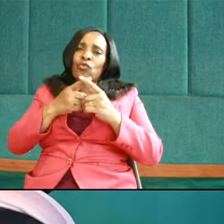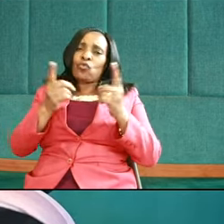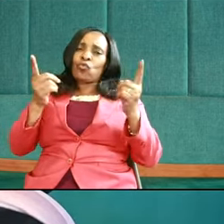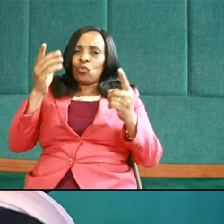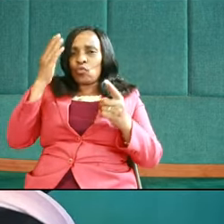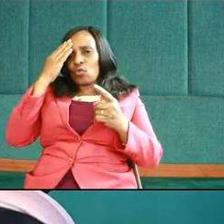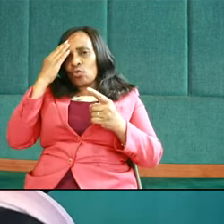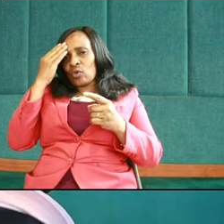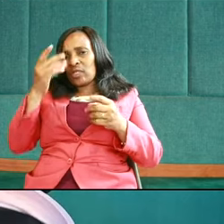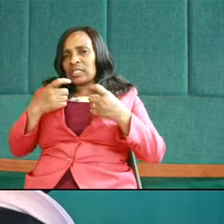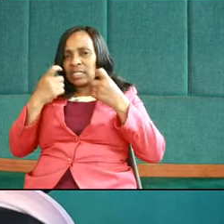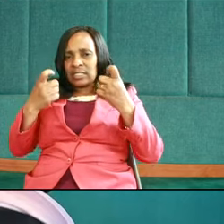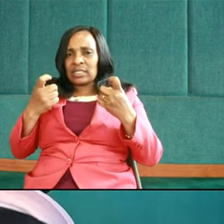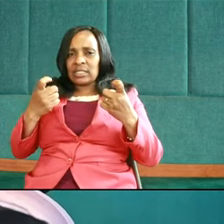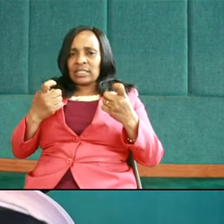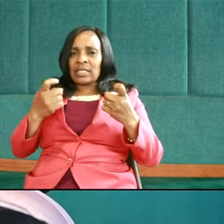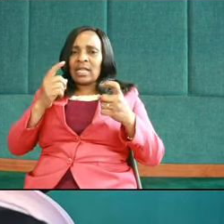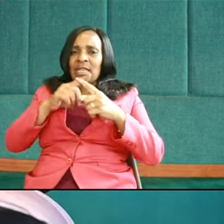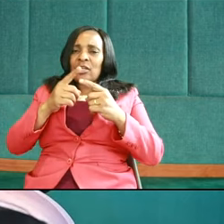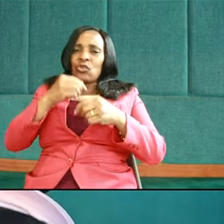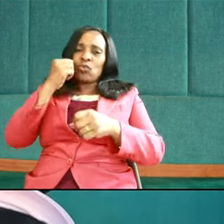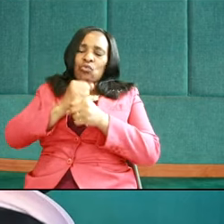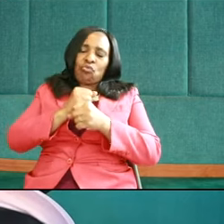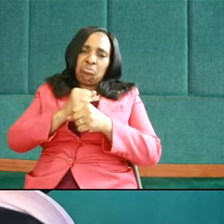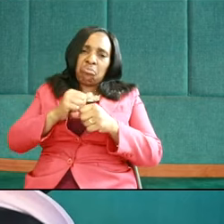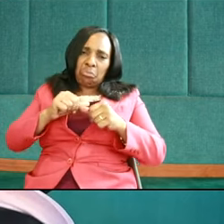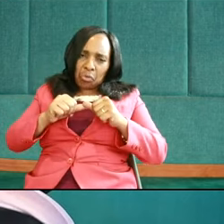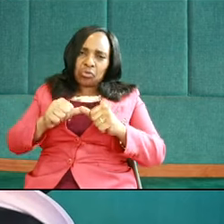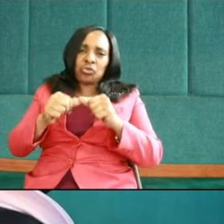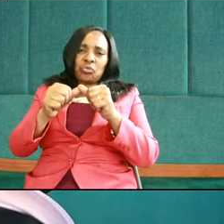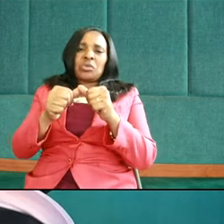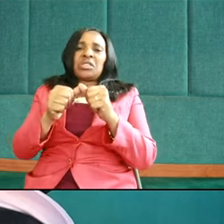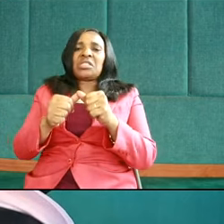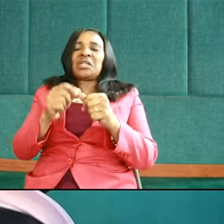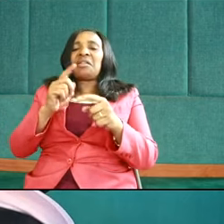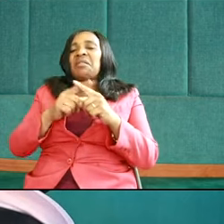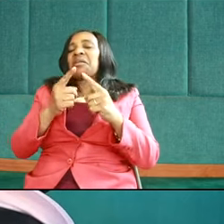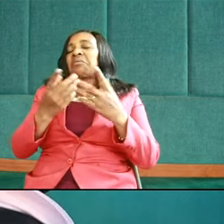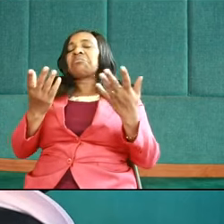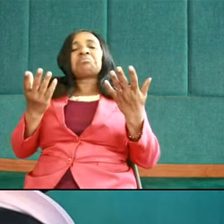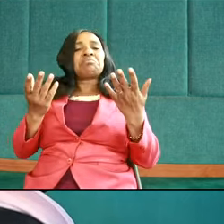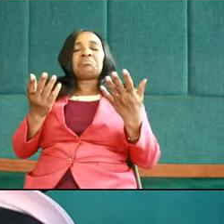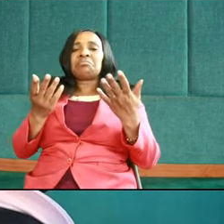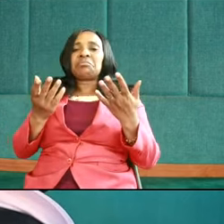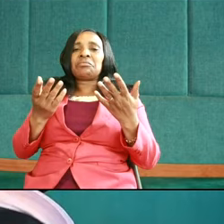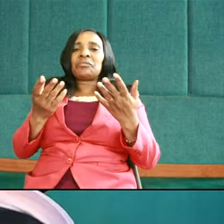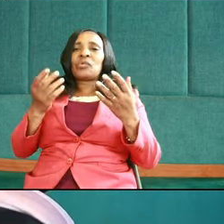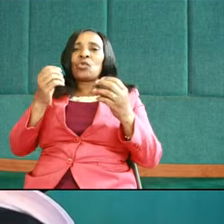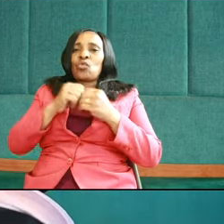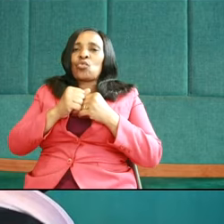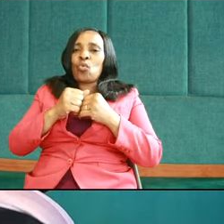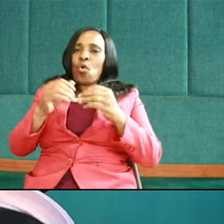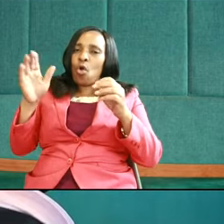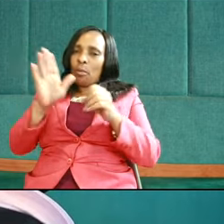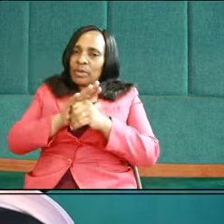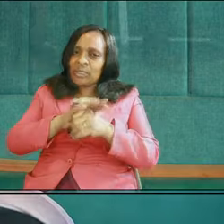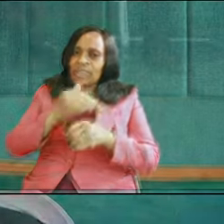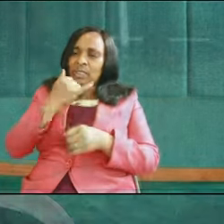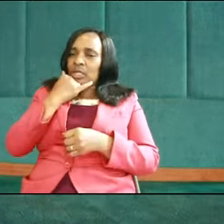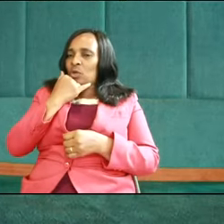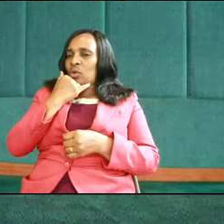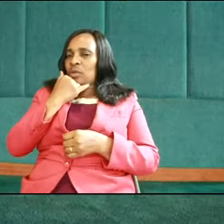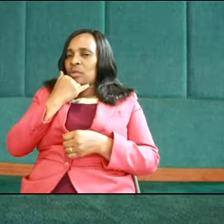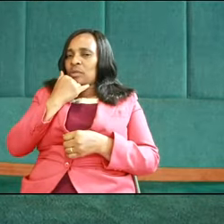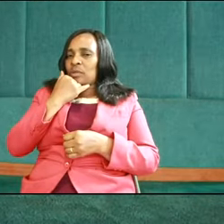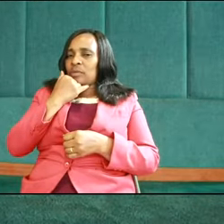if you know it's a sin, then and you do it, then yeah, you're completely on the wrong.